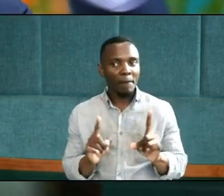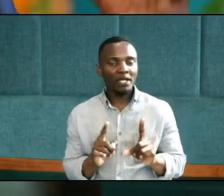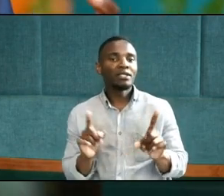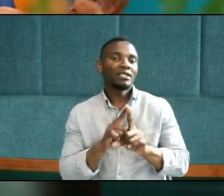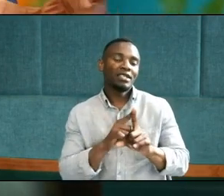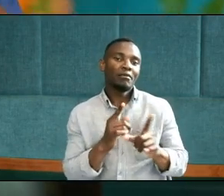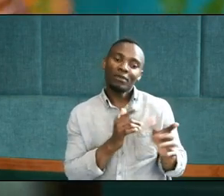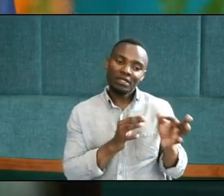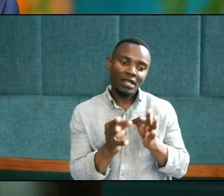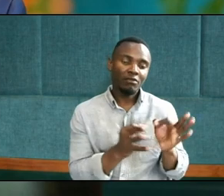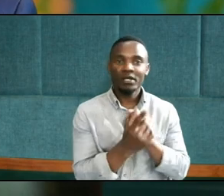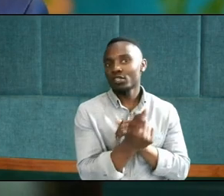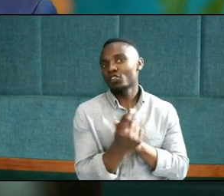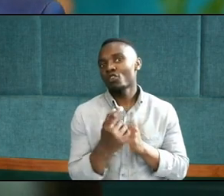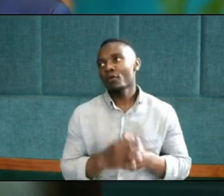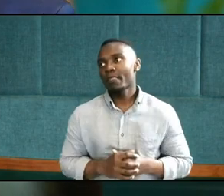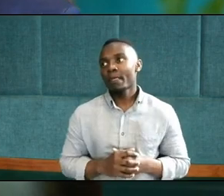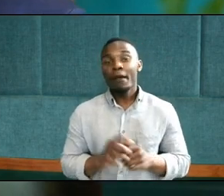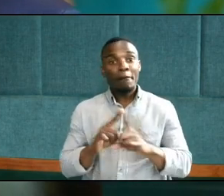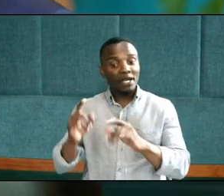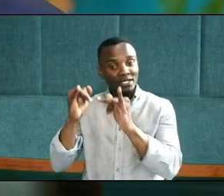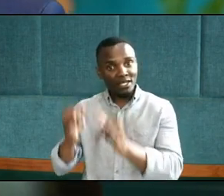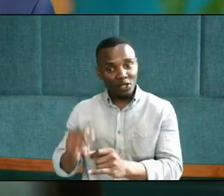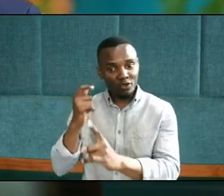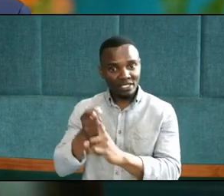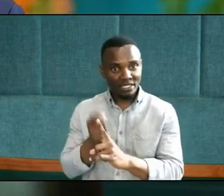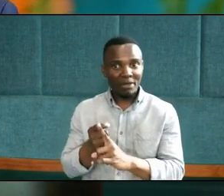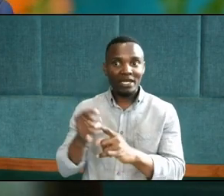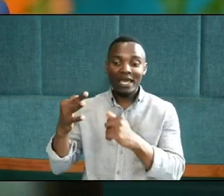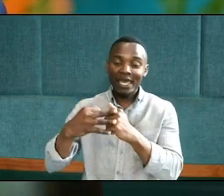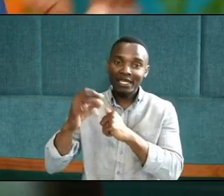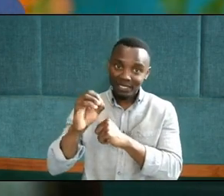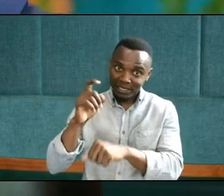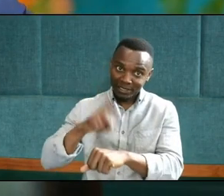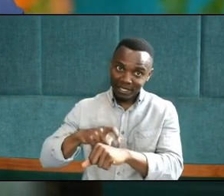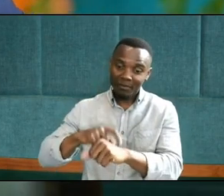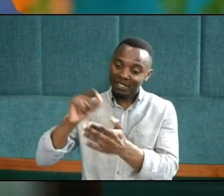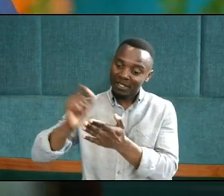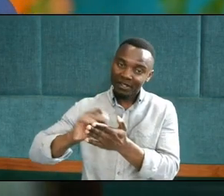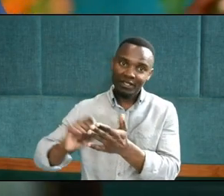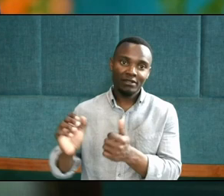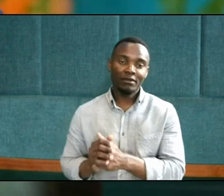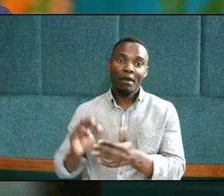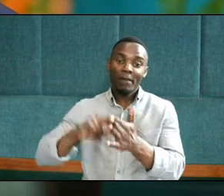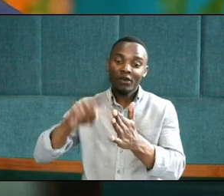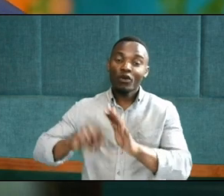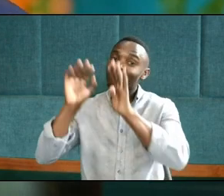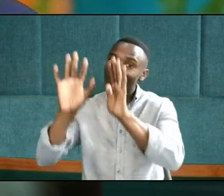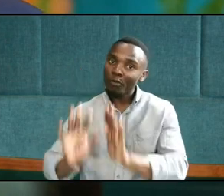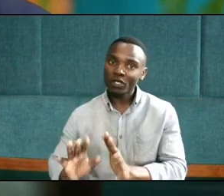It's mentioned there. It's there. But in the New Testament, 80 times is a huge discussion.